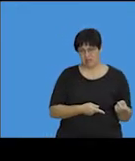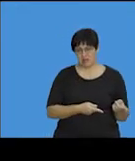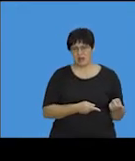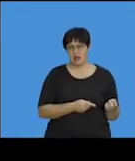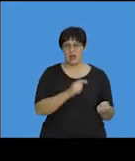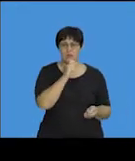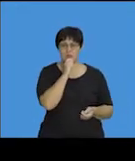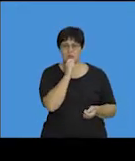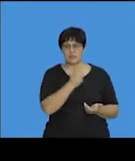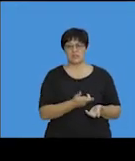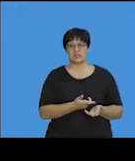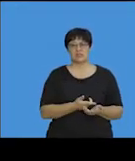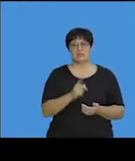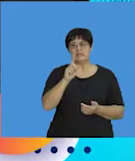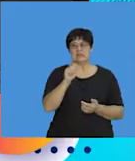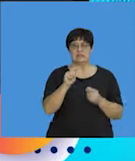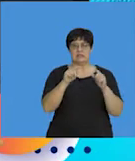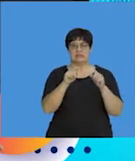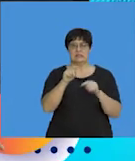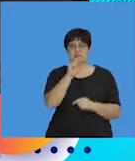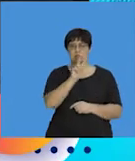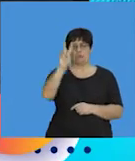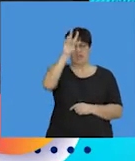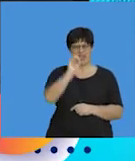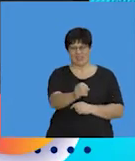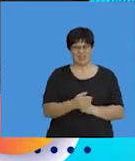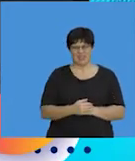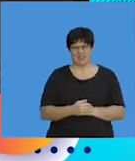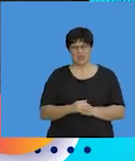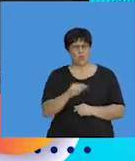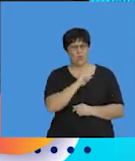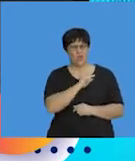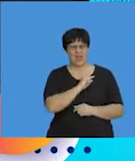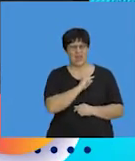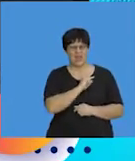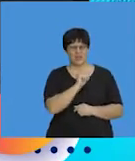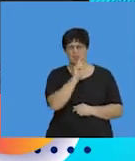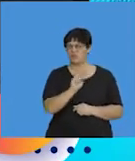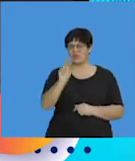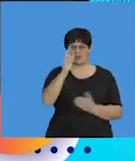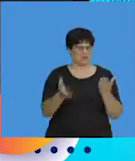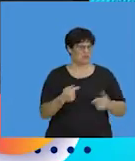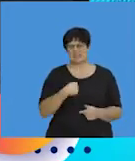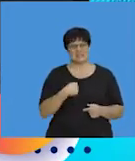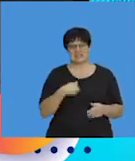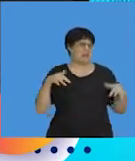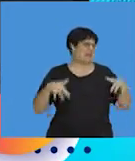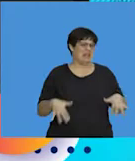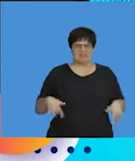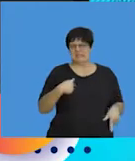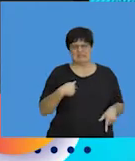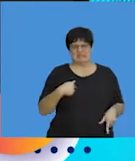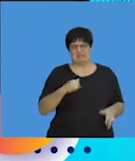simplest. I'm not going to use the one with t squared in it, because then I'm going to have a quadratic equation.